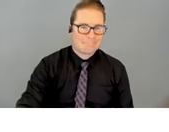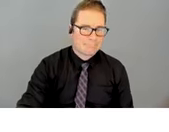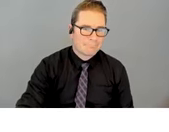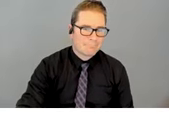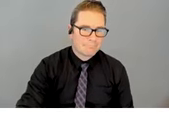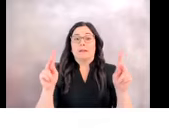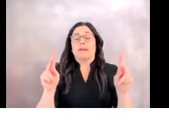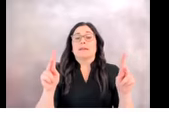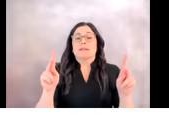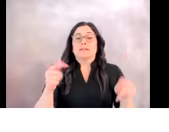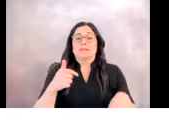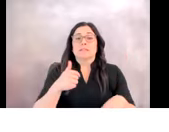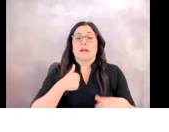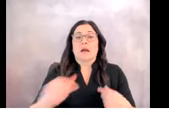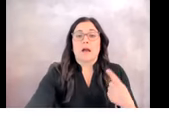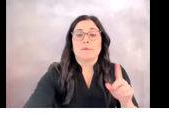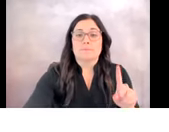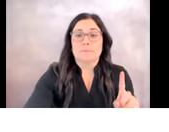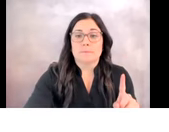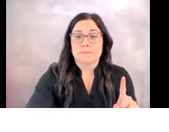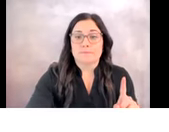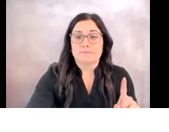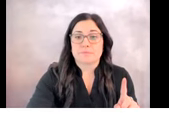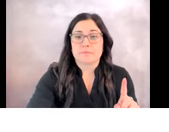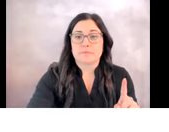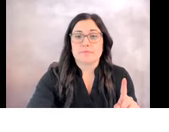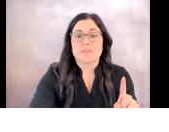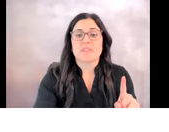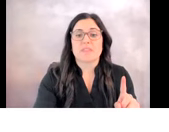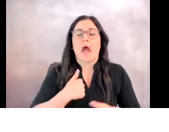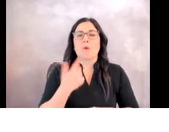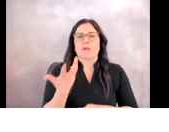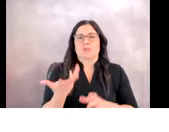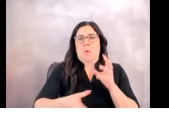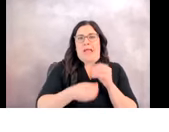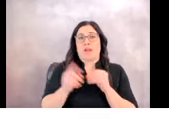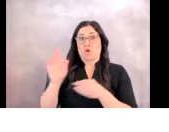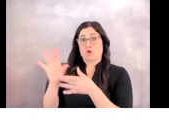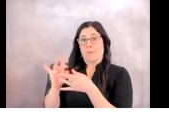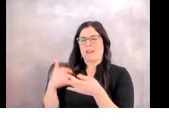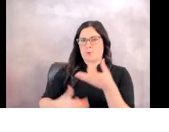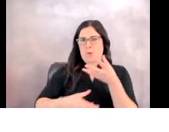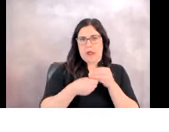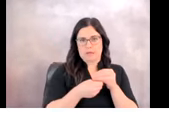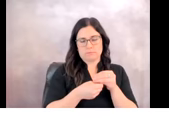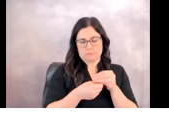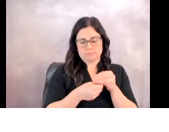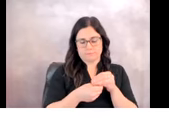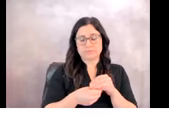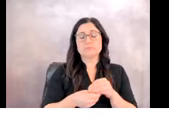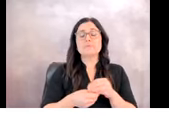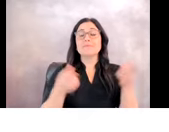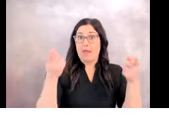sort of piggyback on some of the things Lydia just said. The majority of the times that